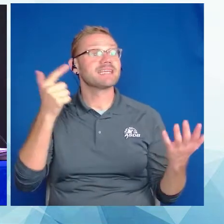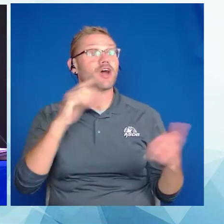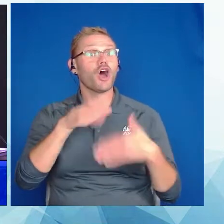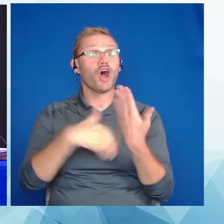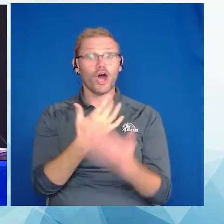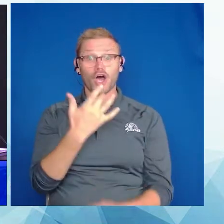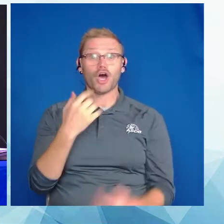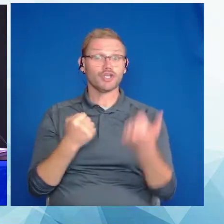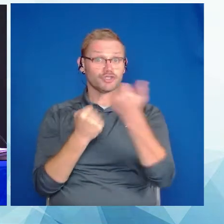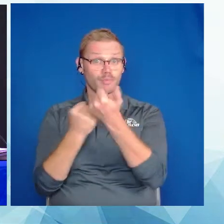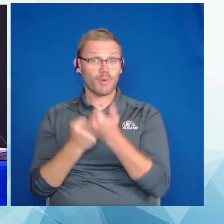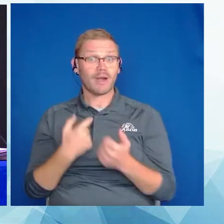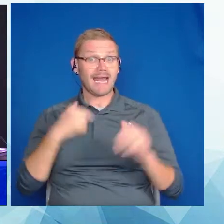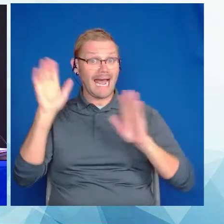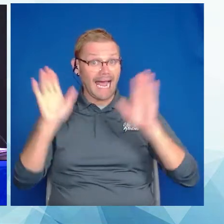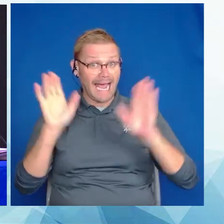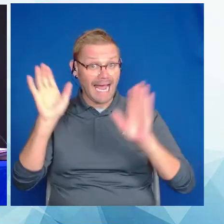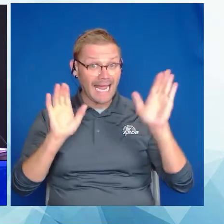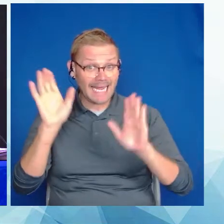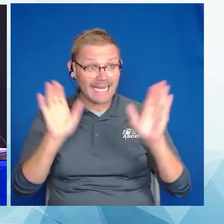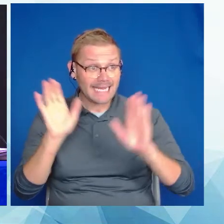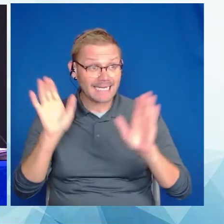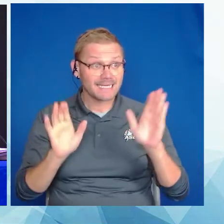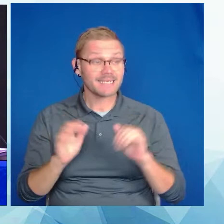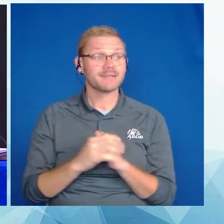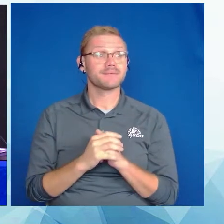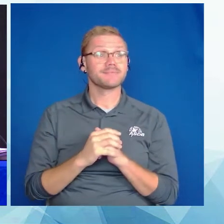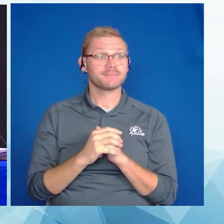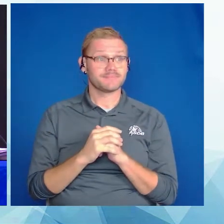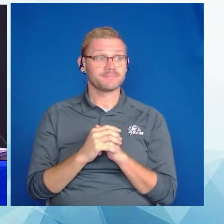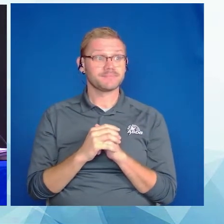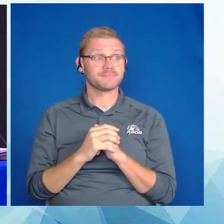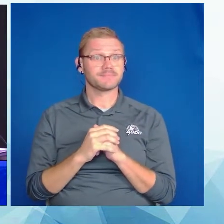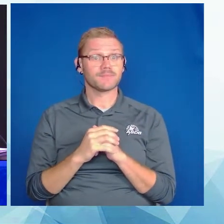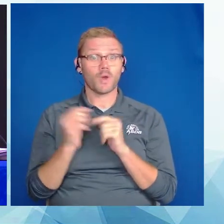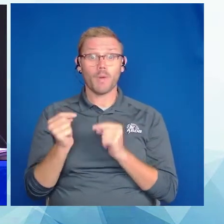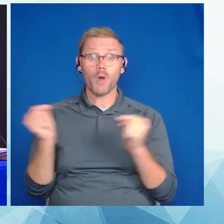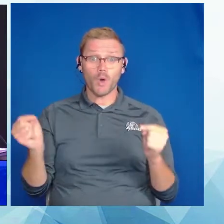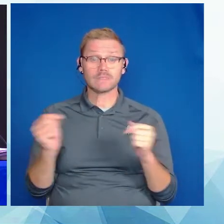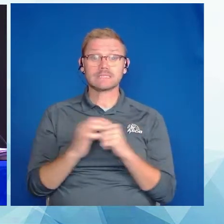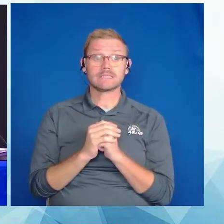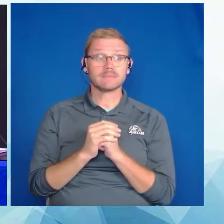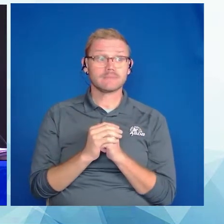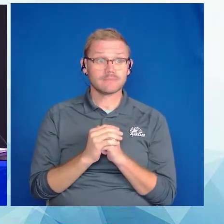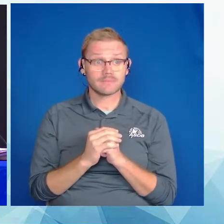favor say aye. Aye. Aye. Aye. All those opposed?